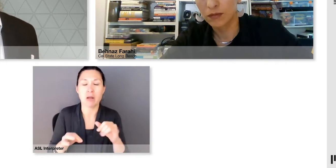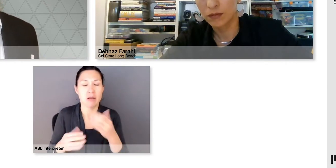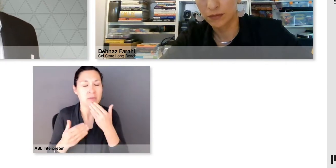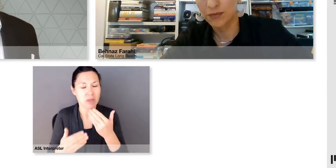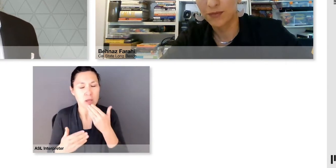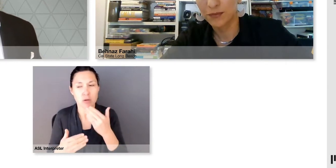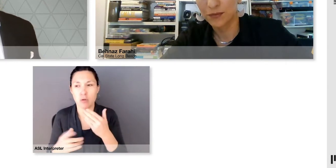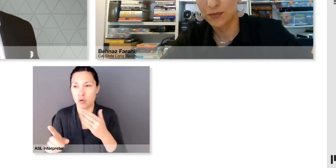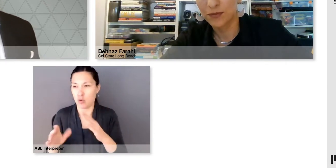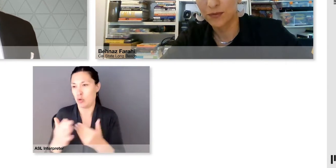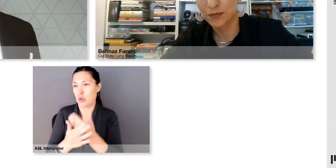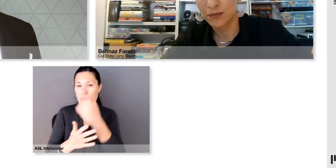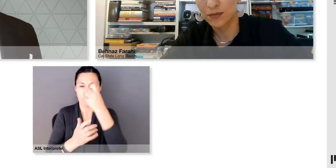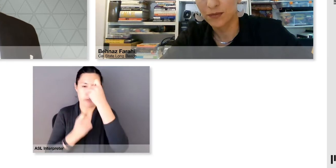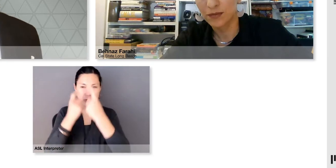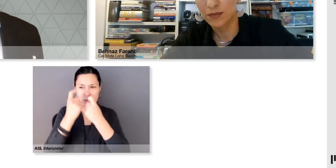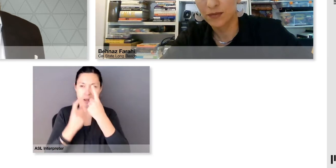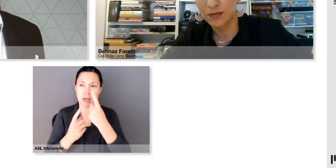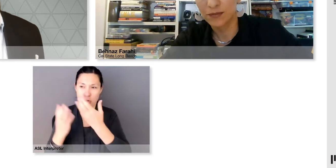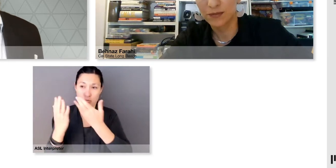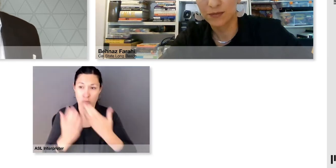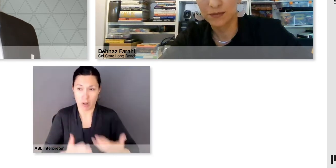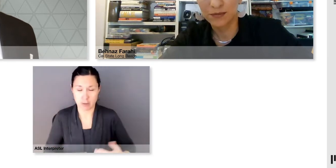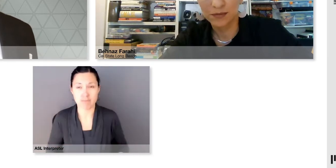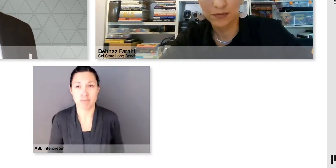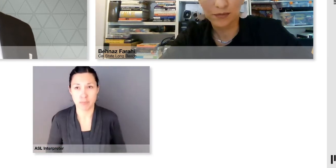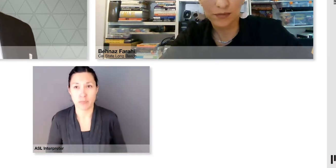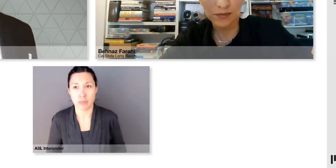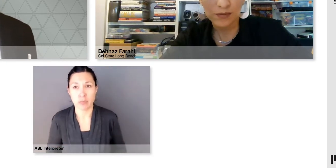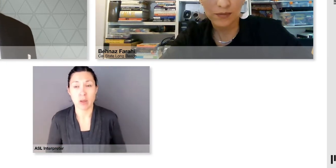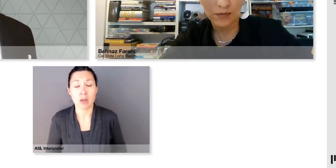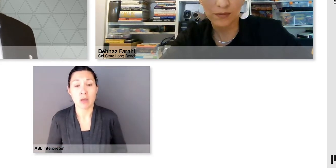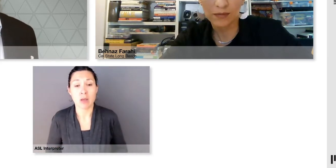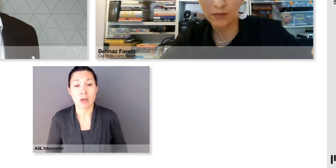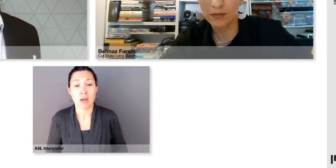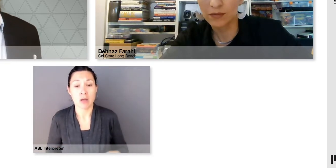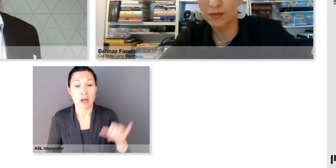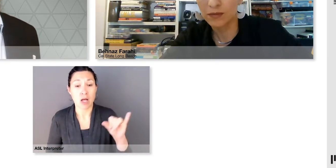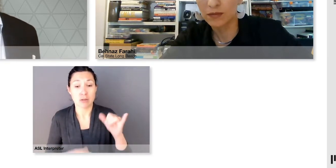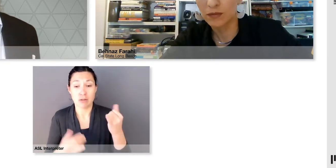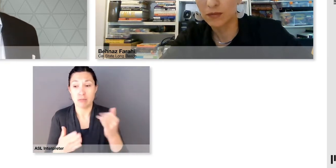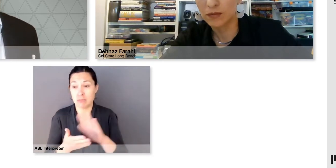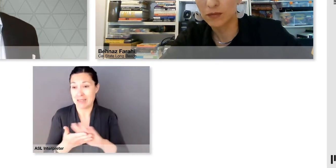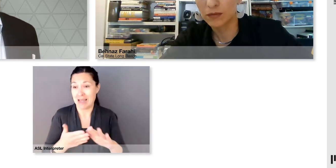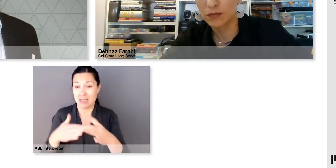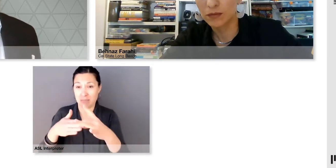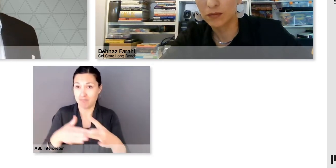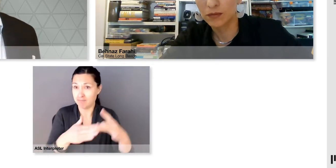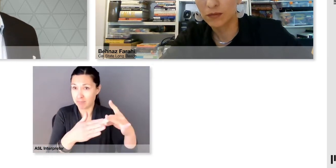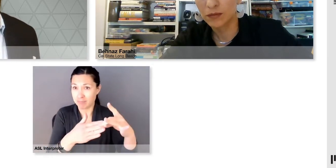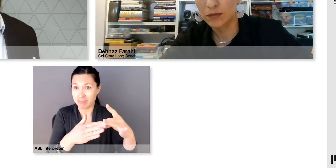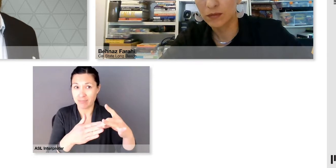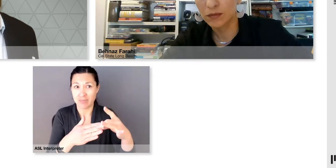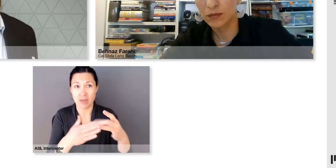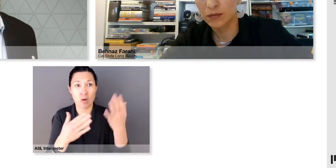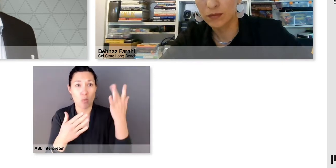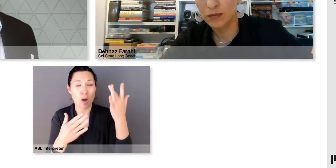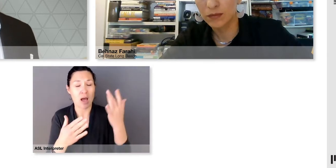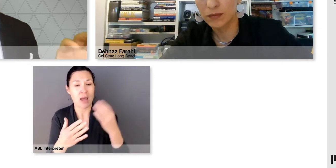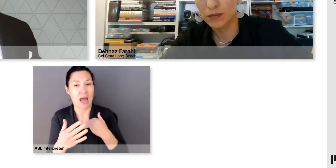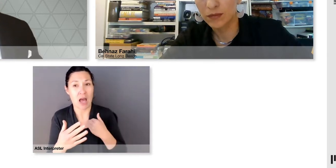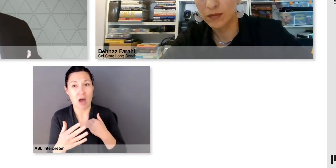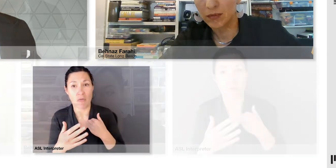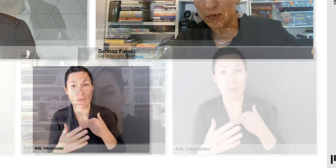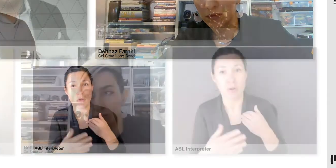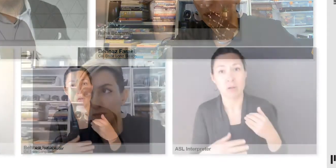insights that you've brought. And it's also a kind of segue, because now we have all of the